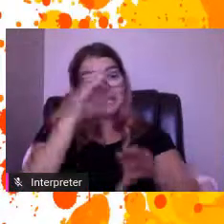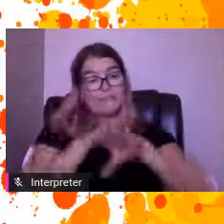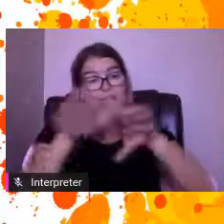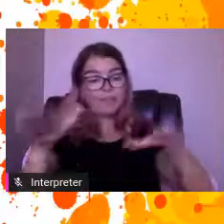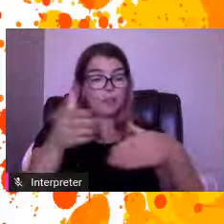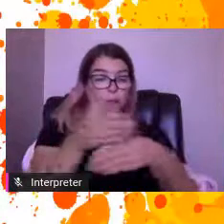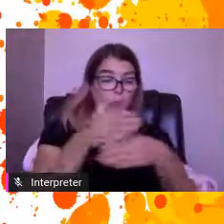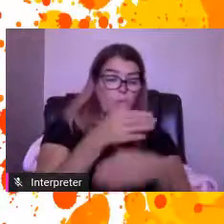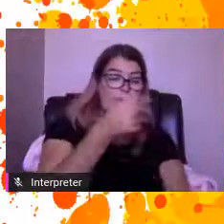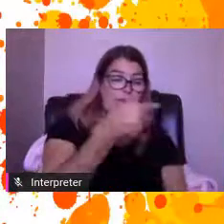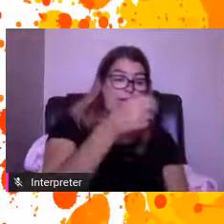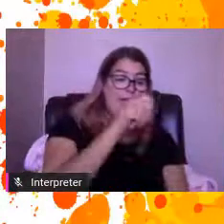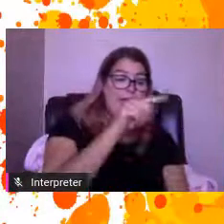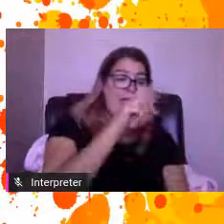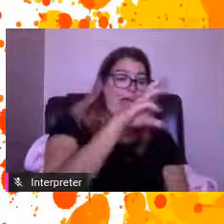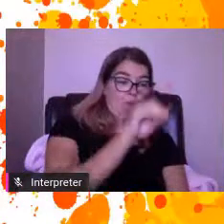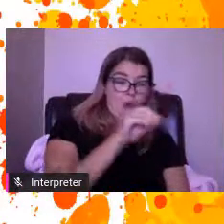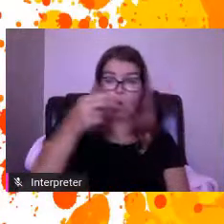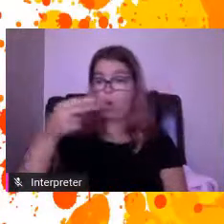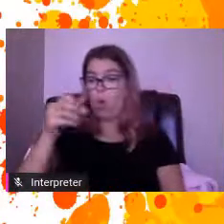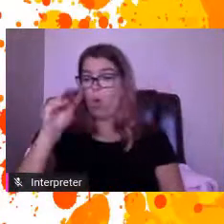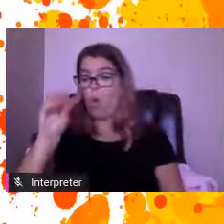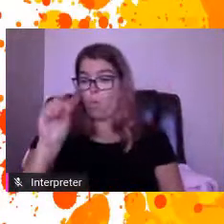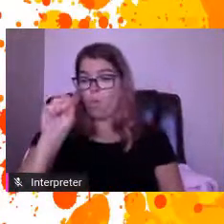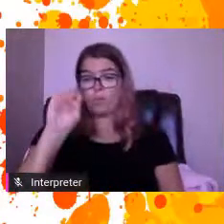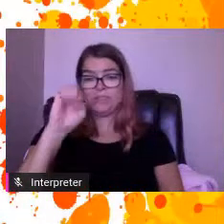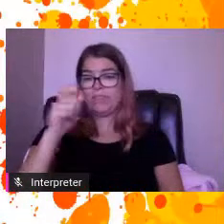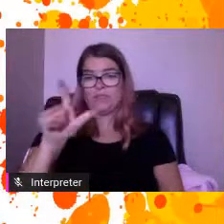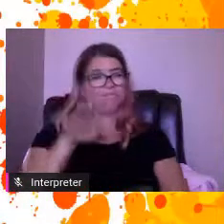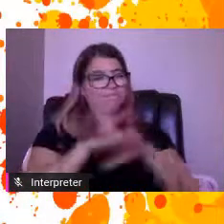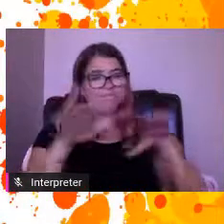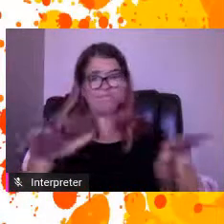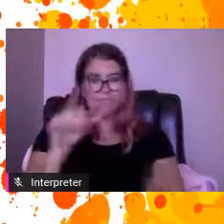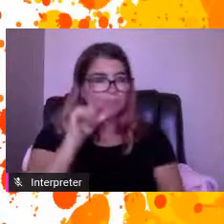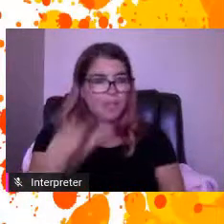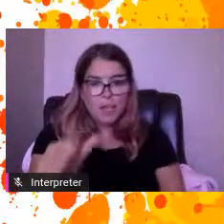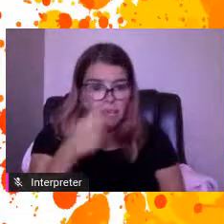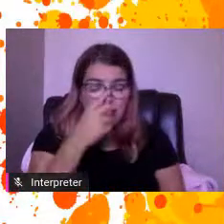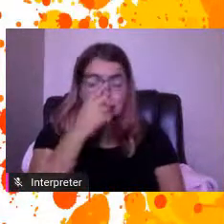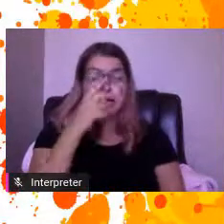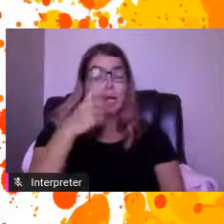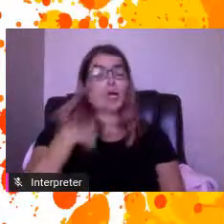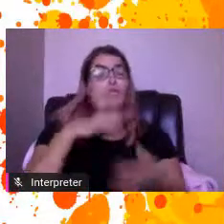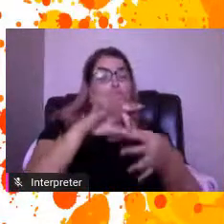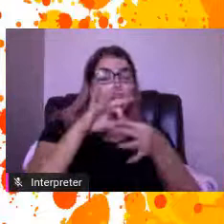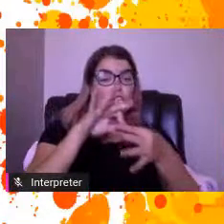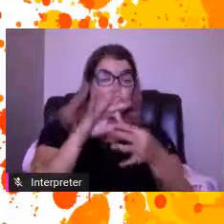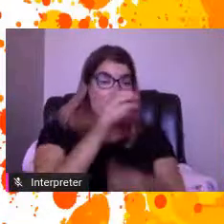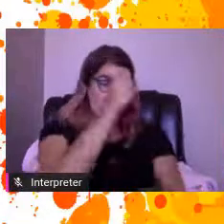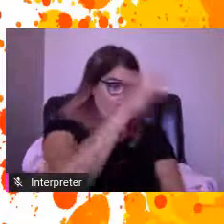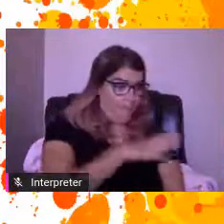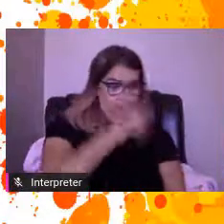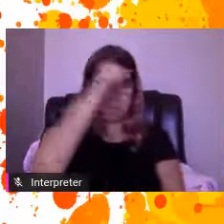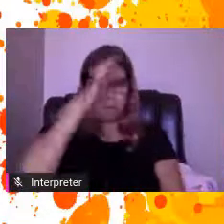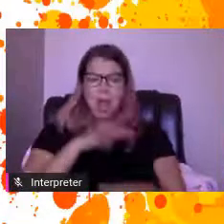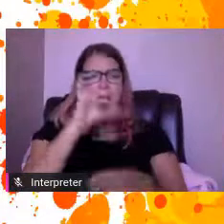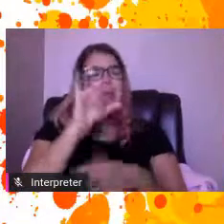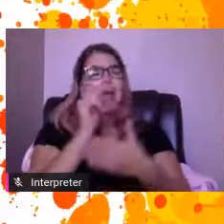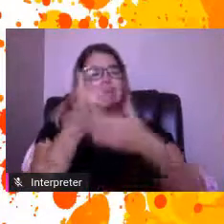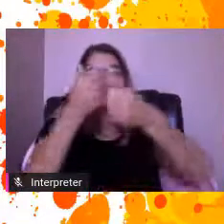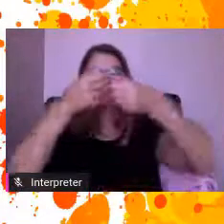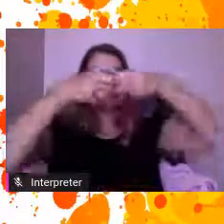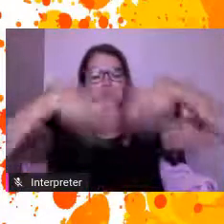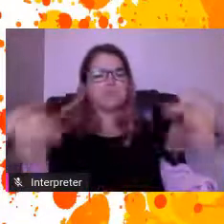and homosexuality did not exist. Same-sex relationships between men were considered part of a wider spectrum of male